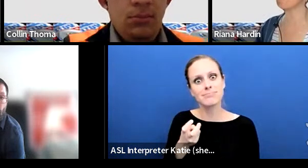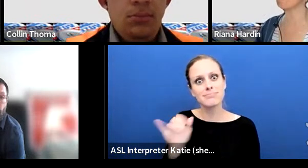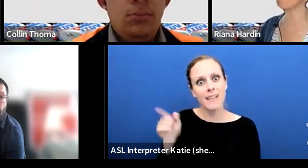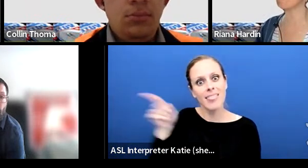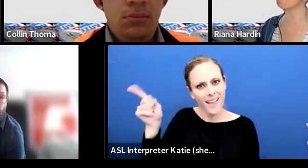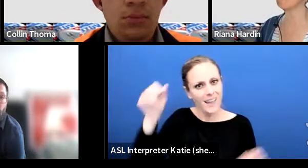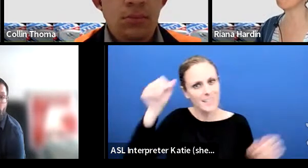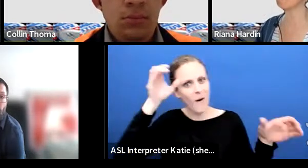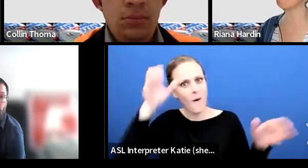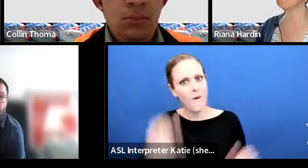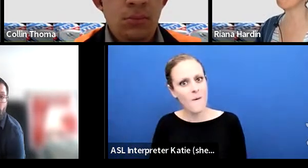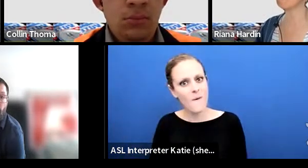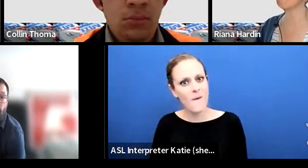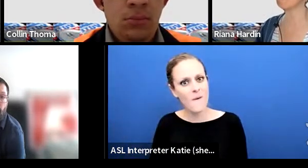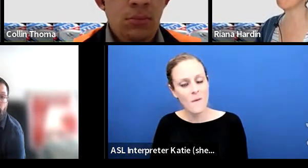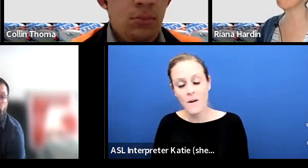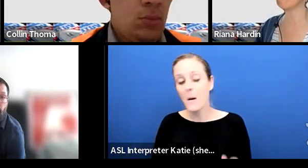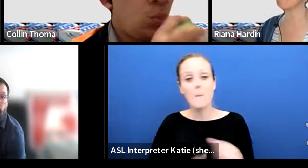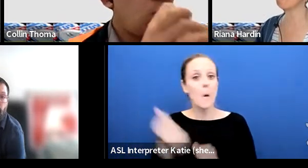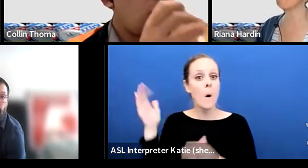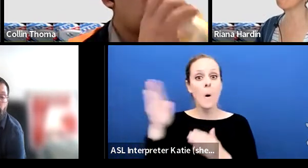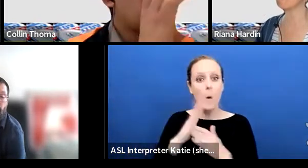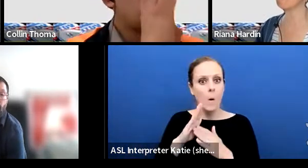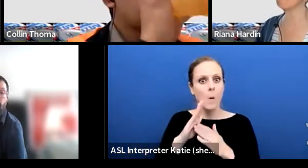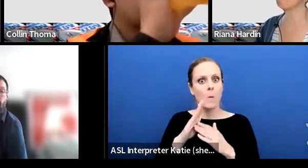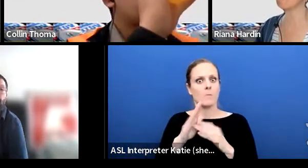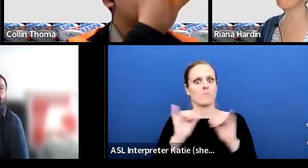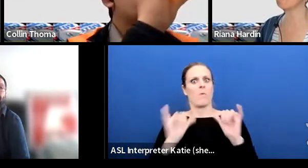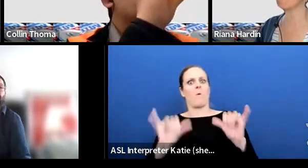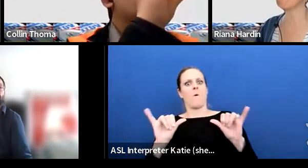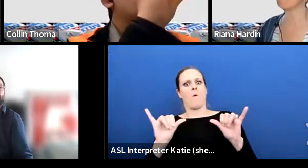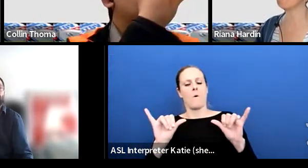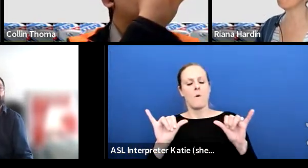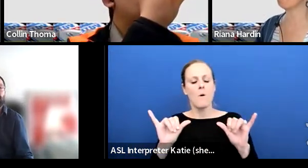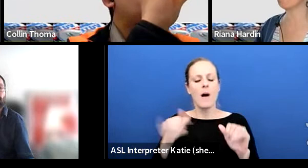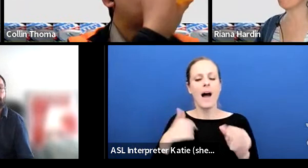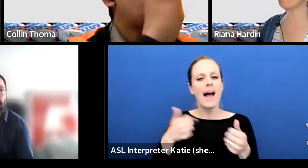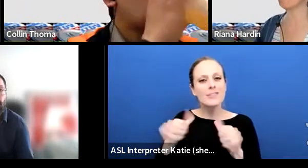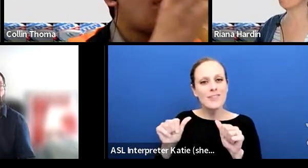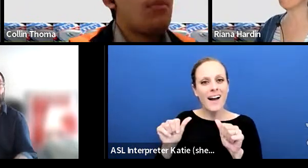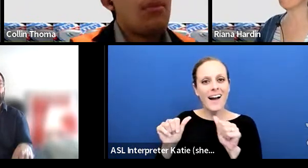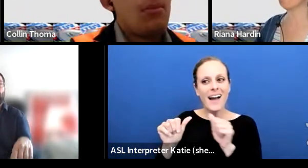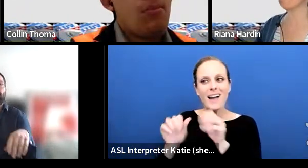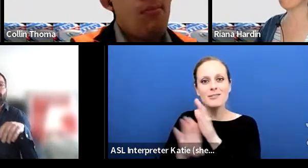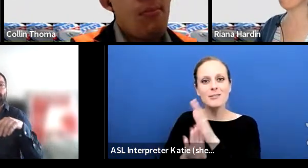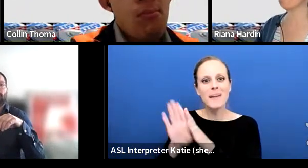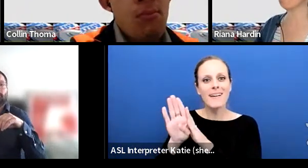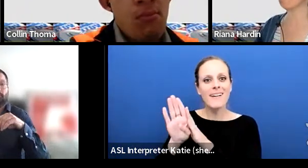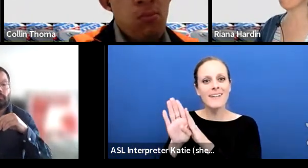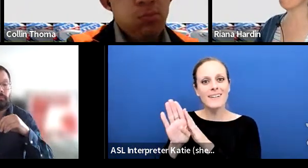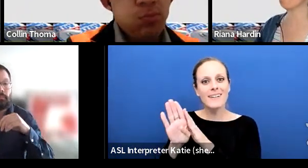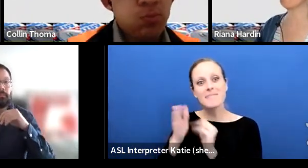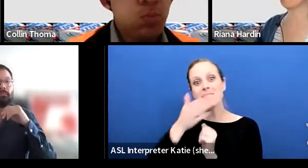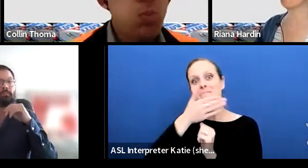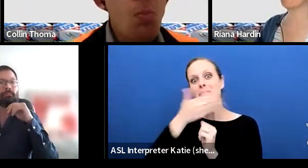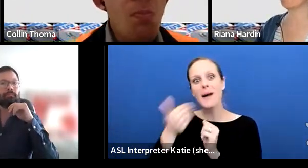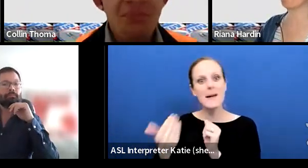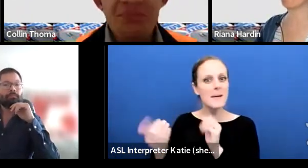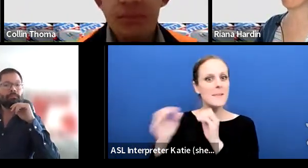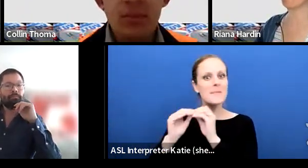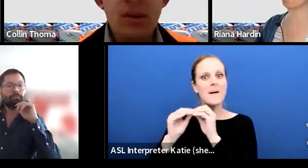that really surprise me, I really try to build up even a greater relationship,